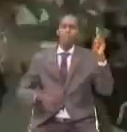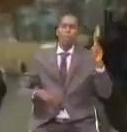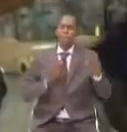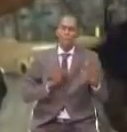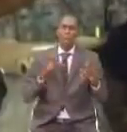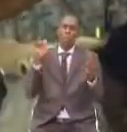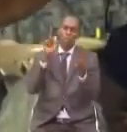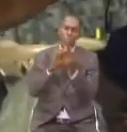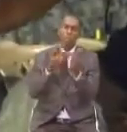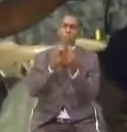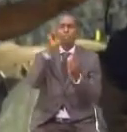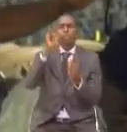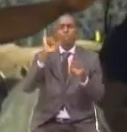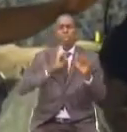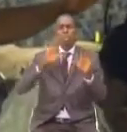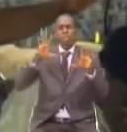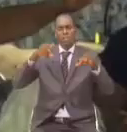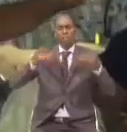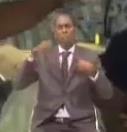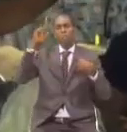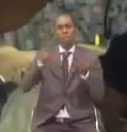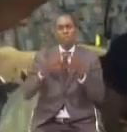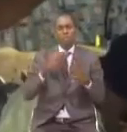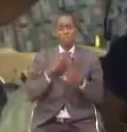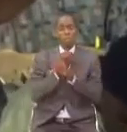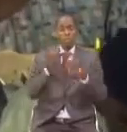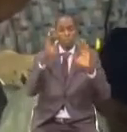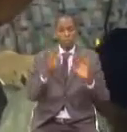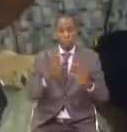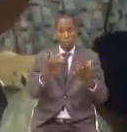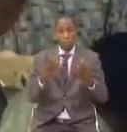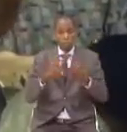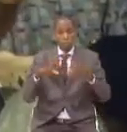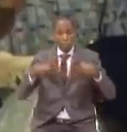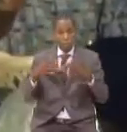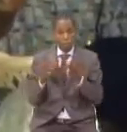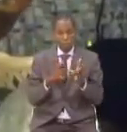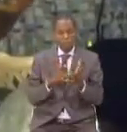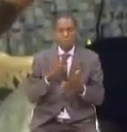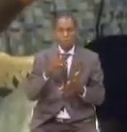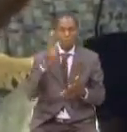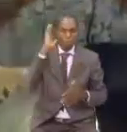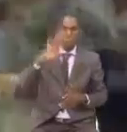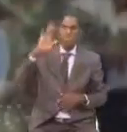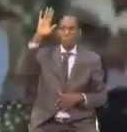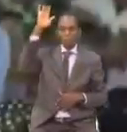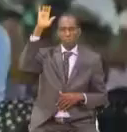Savior. Raise up that hand. If you're raising up your hand, you will rise up. Stand up on your feet.